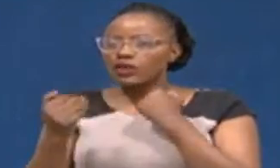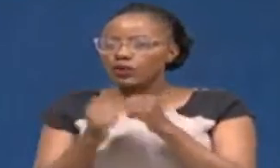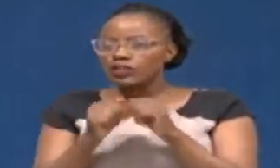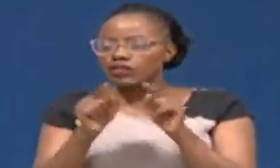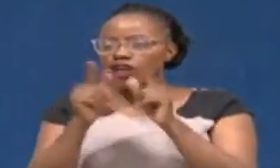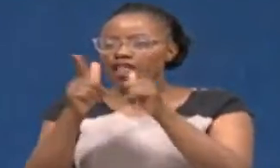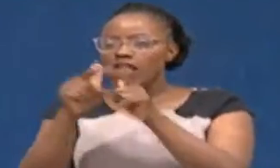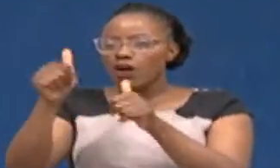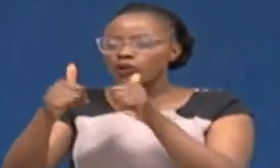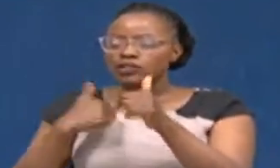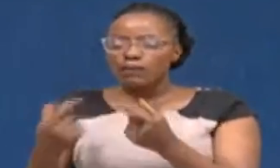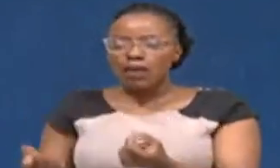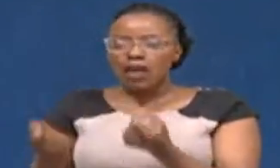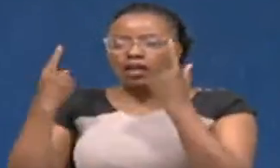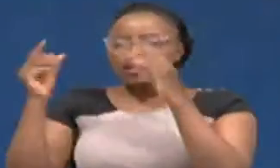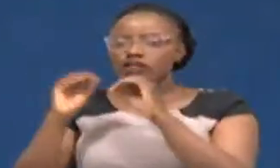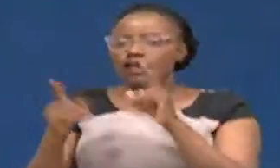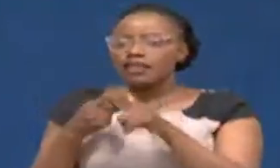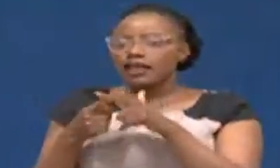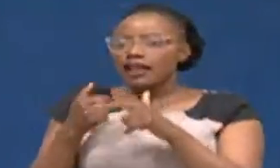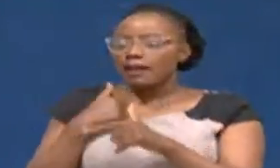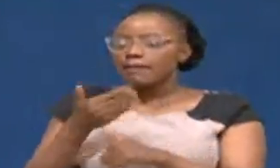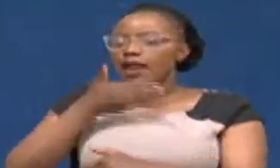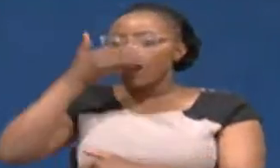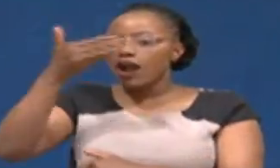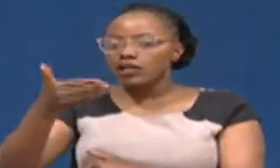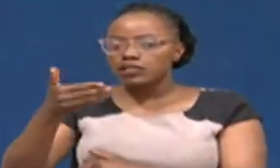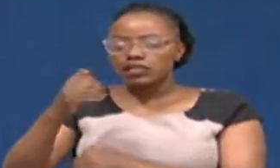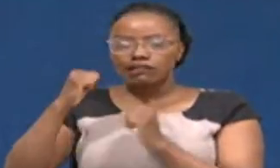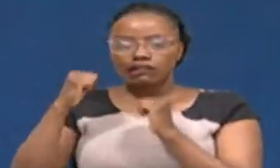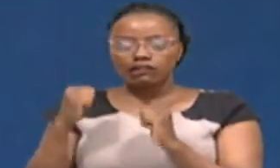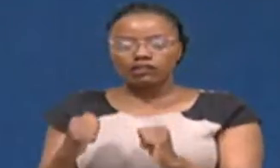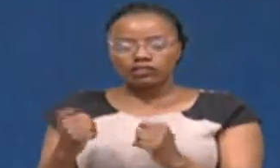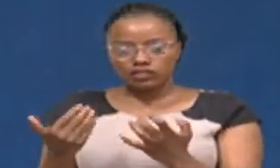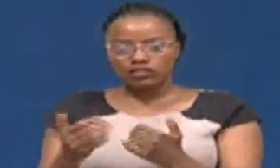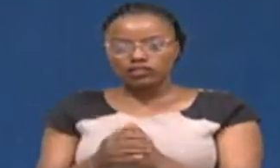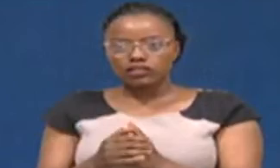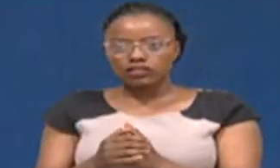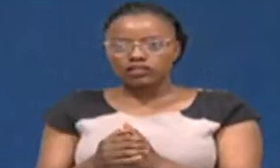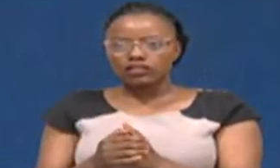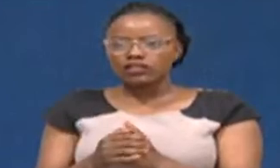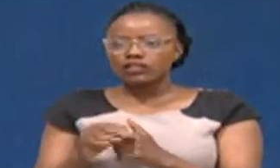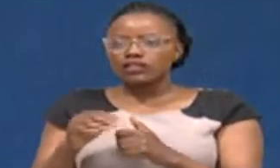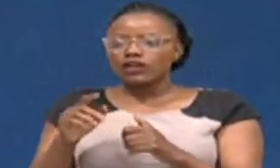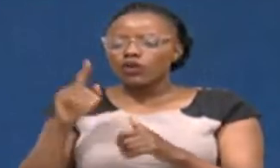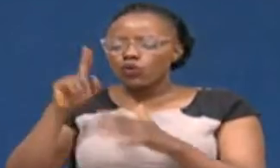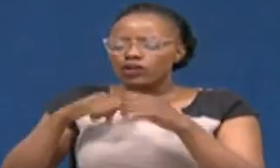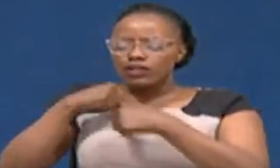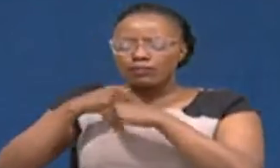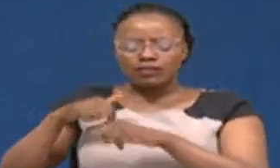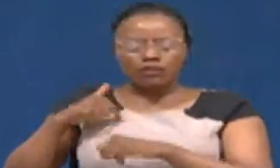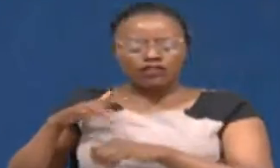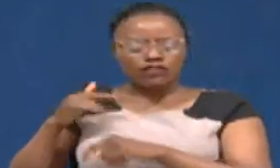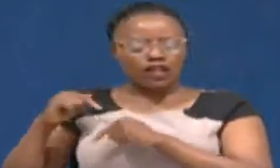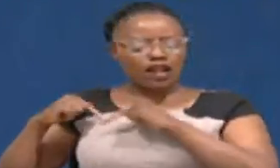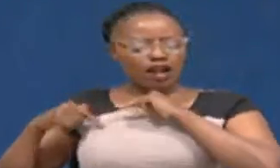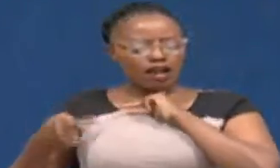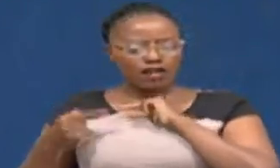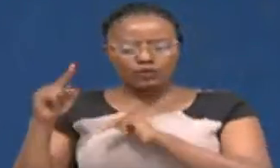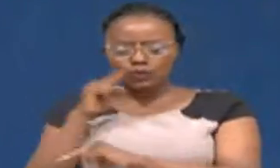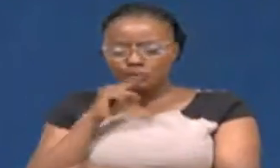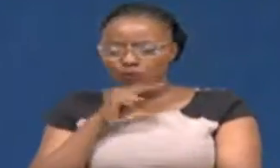in a language that I didn't understand and I could not reply to. Trevor, what really hurts me so much is that at that